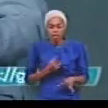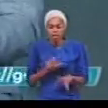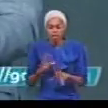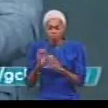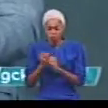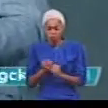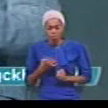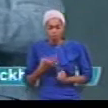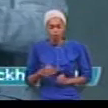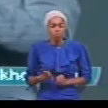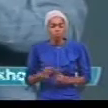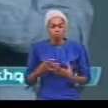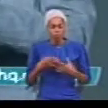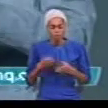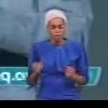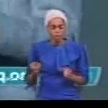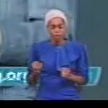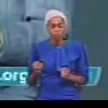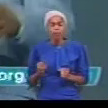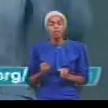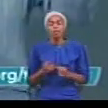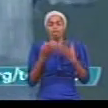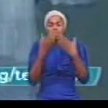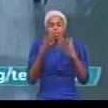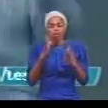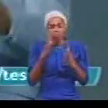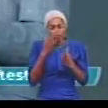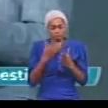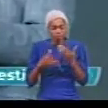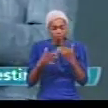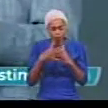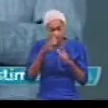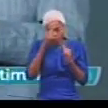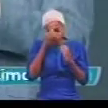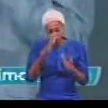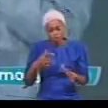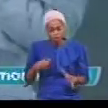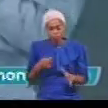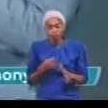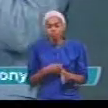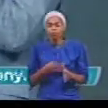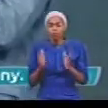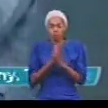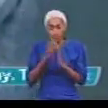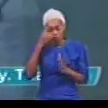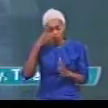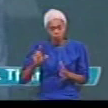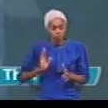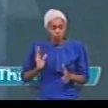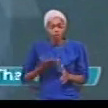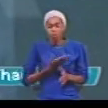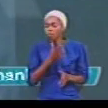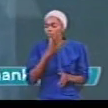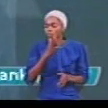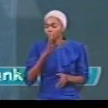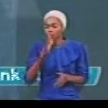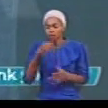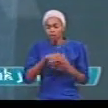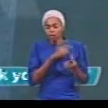of healing. Thank you, eternal God. We commit our mommy into your hands, oh God. We pray you renew her